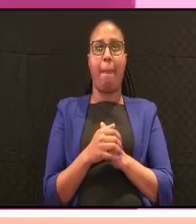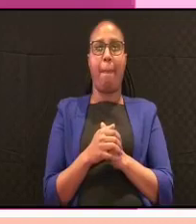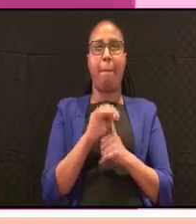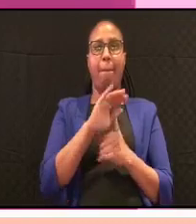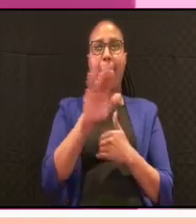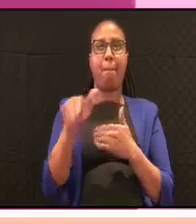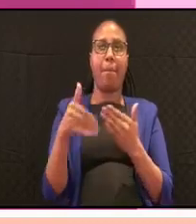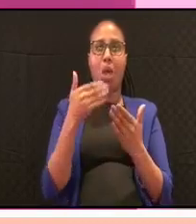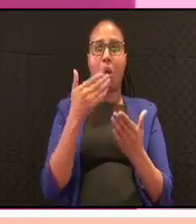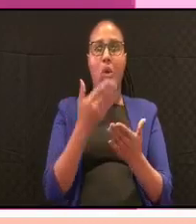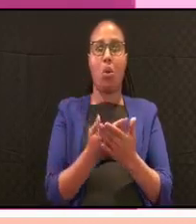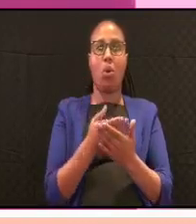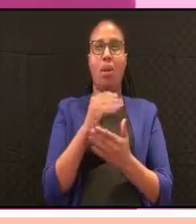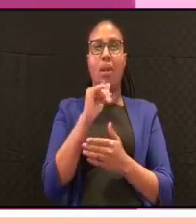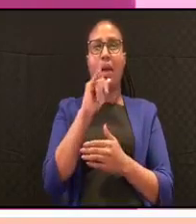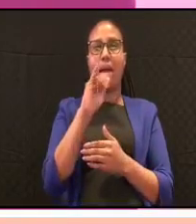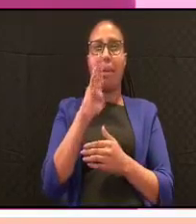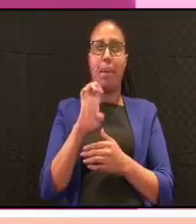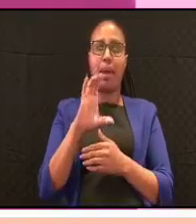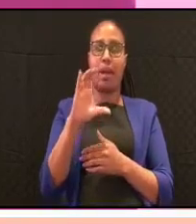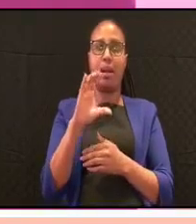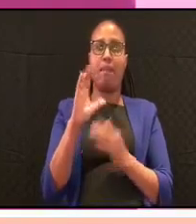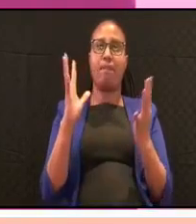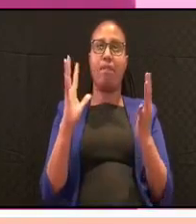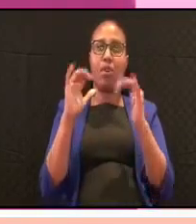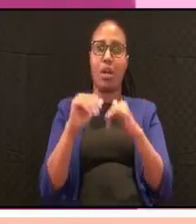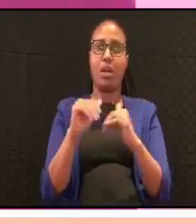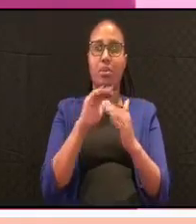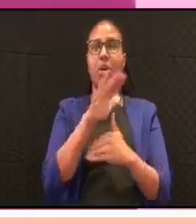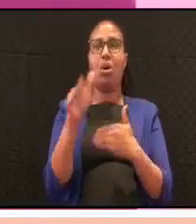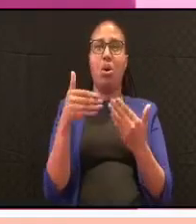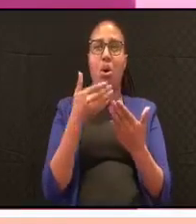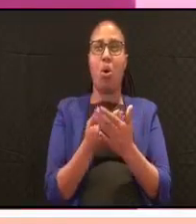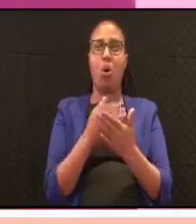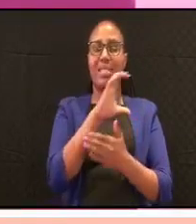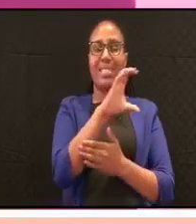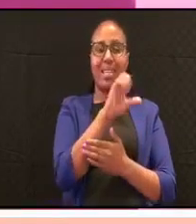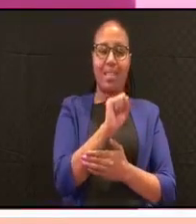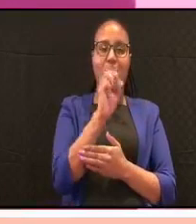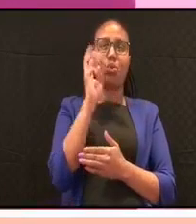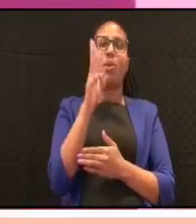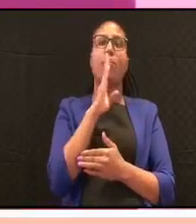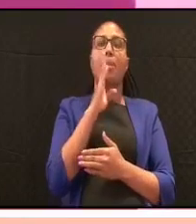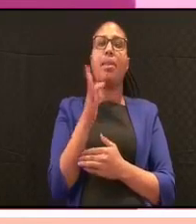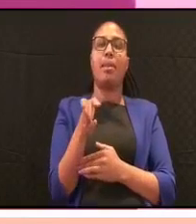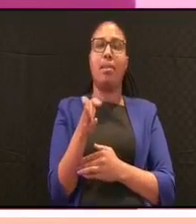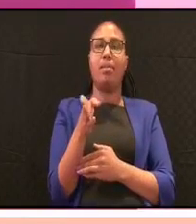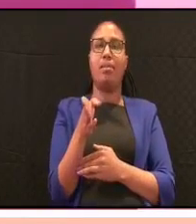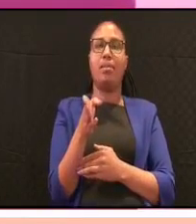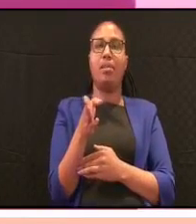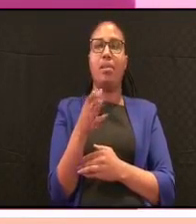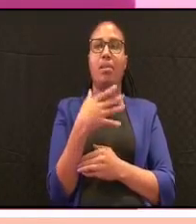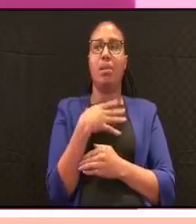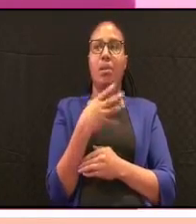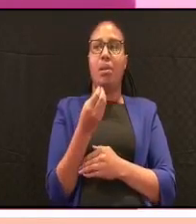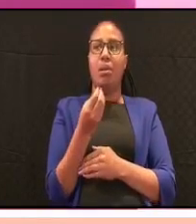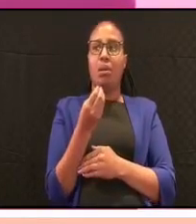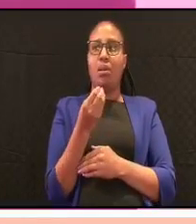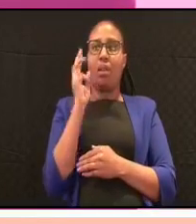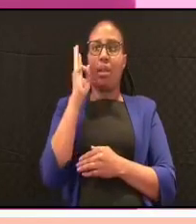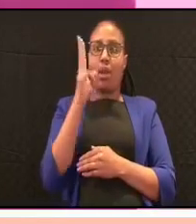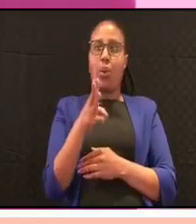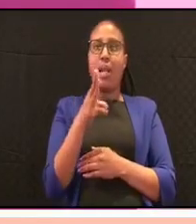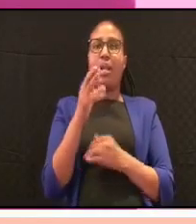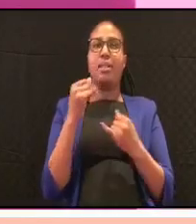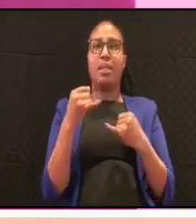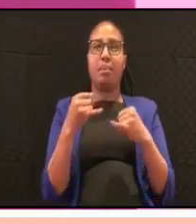All the IBEC forums, all the relevant cabinet secretaries will be present, and they